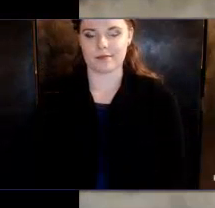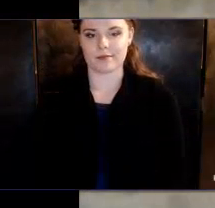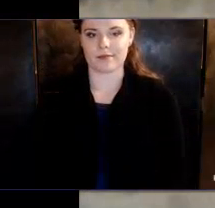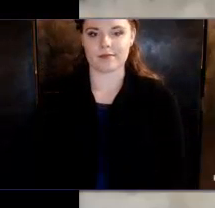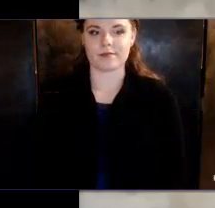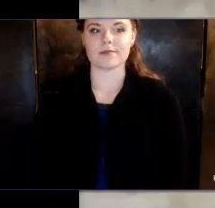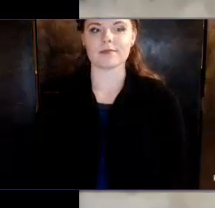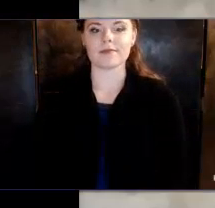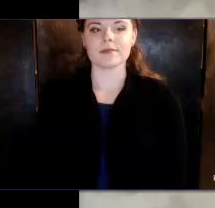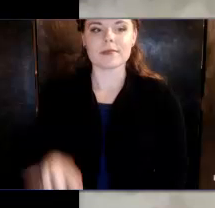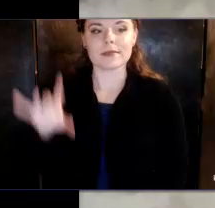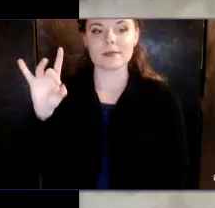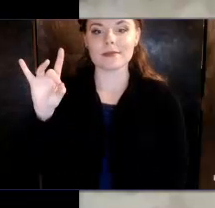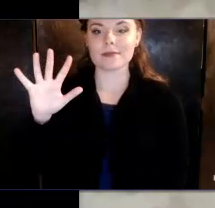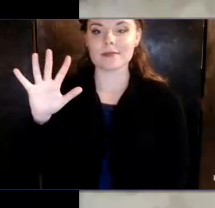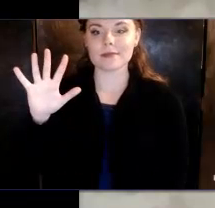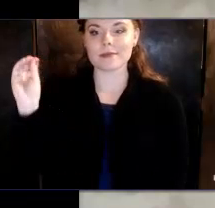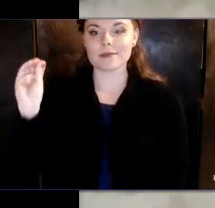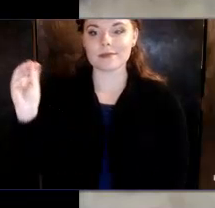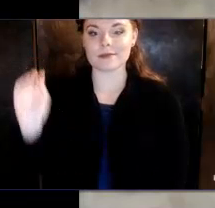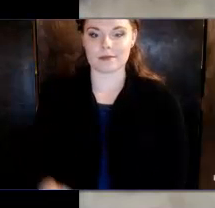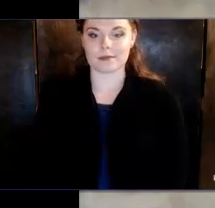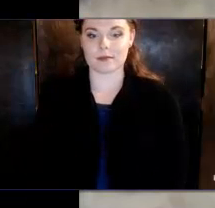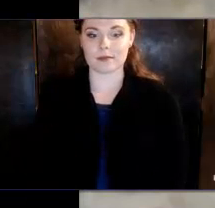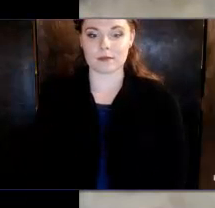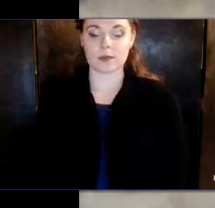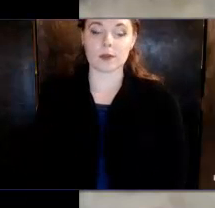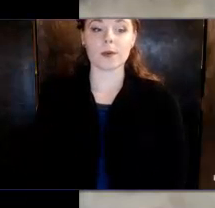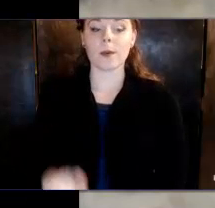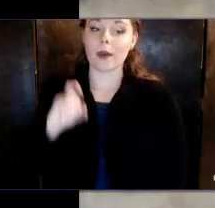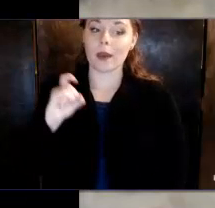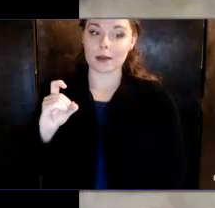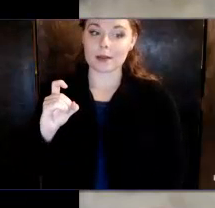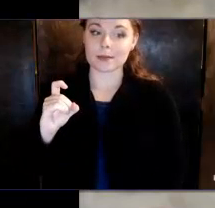is 85 degrees. So x